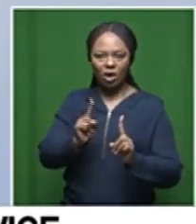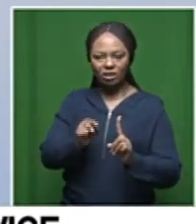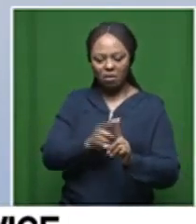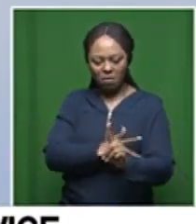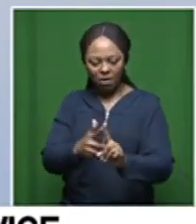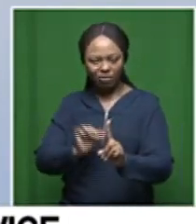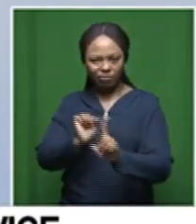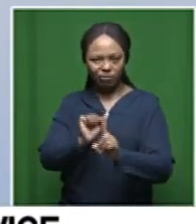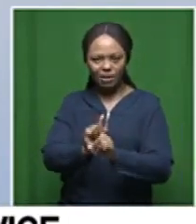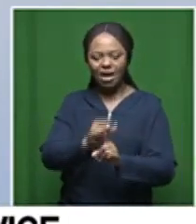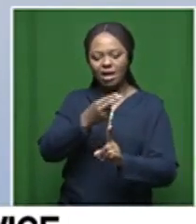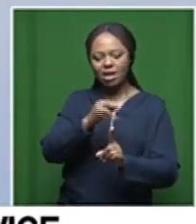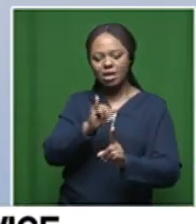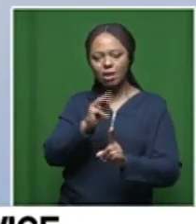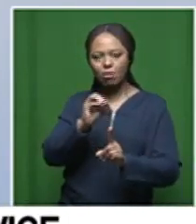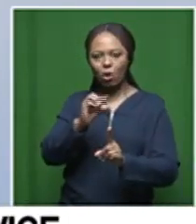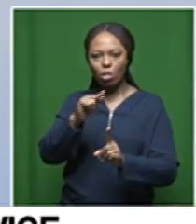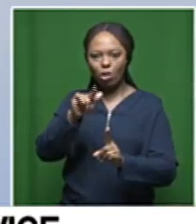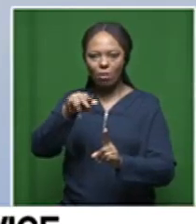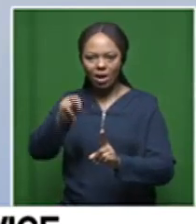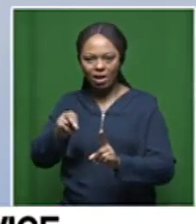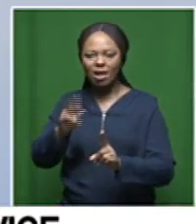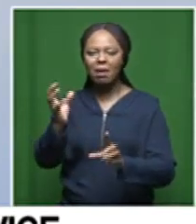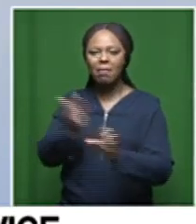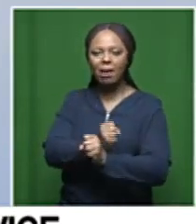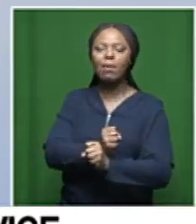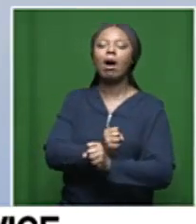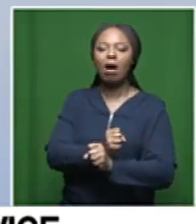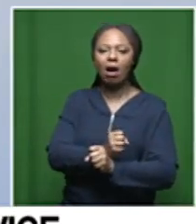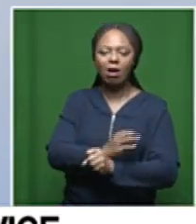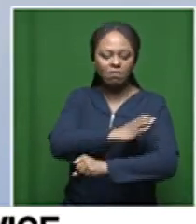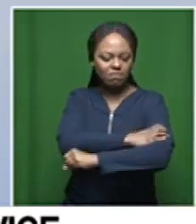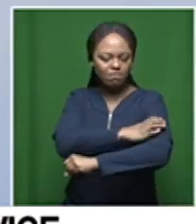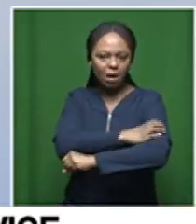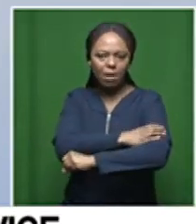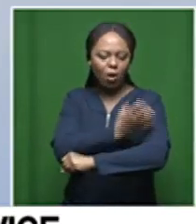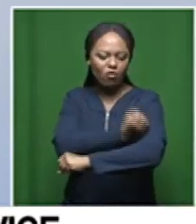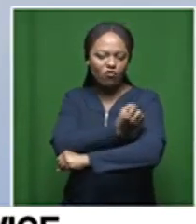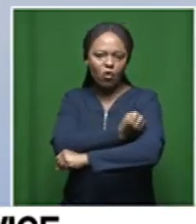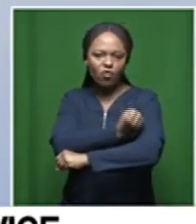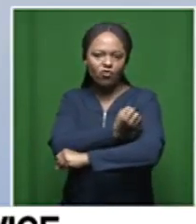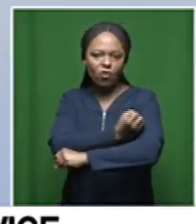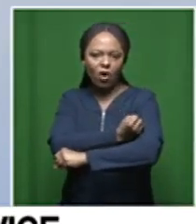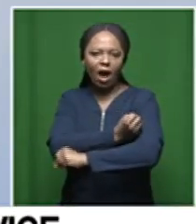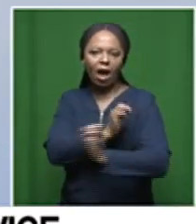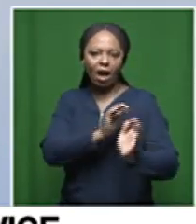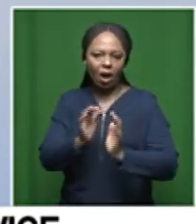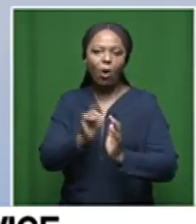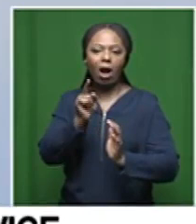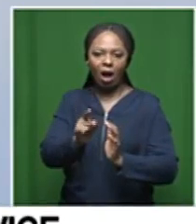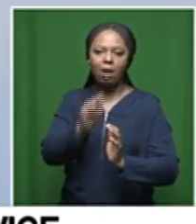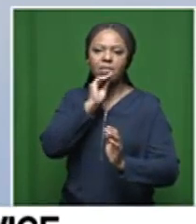during that checking for hemoglobin, that's when we would realize that they don't have sufficient iron, so they are already iron